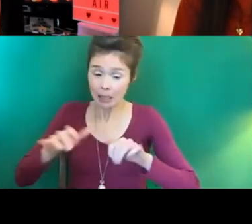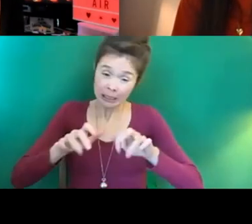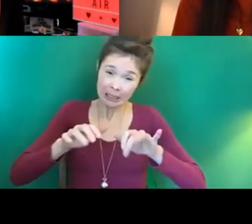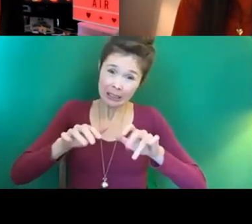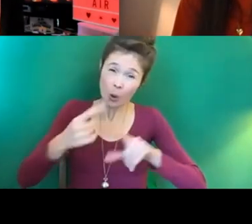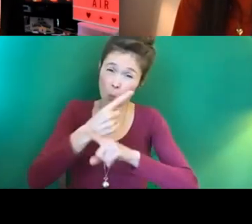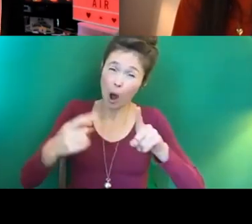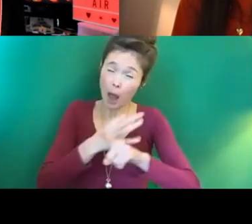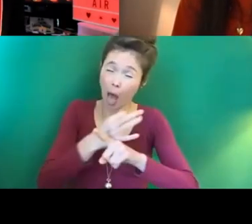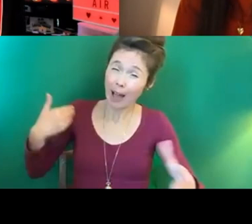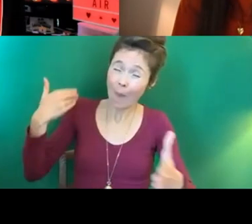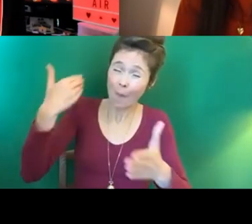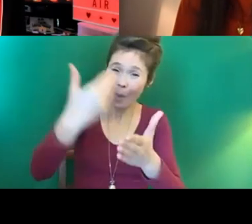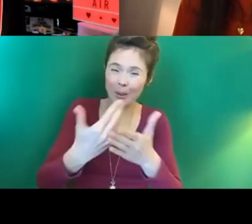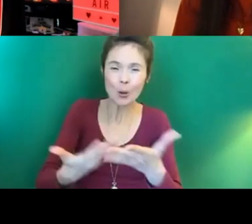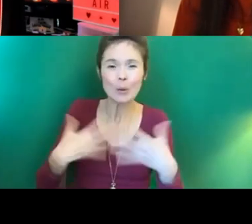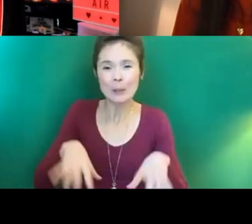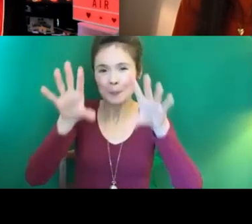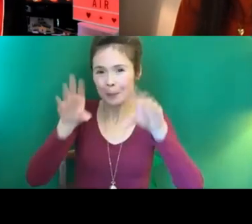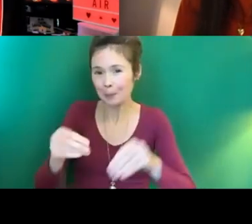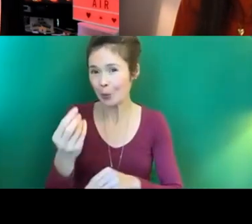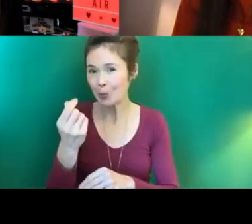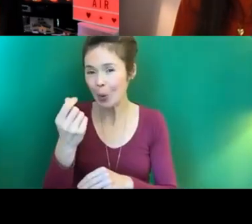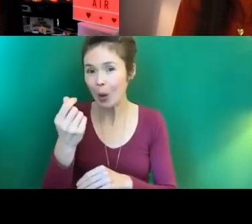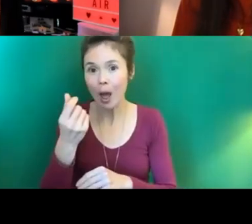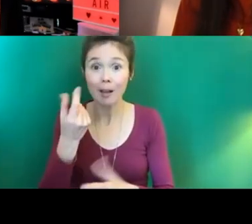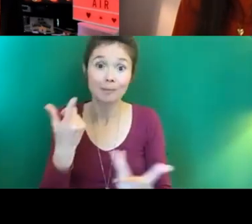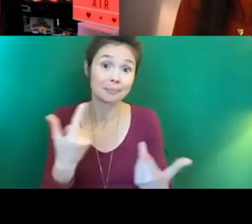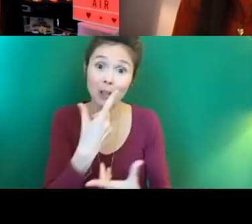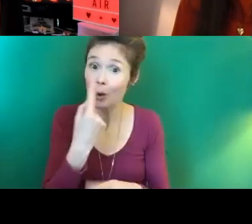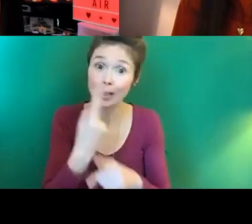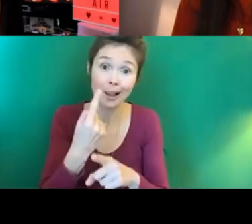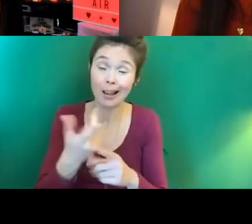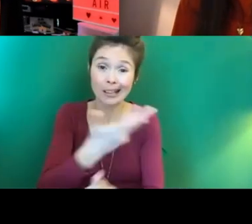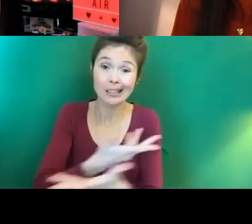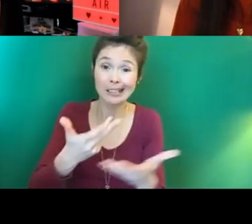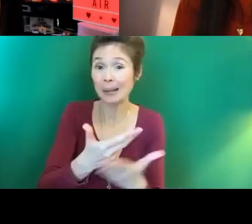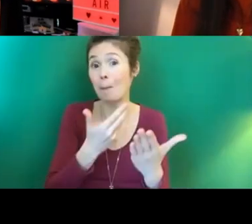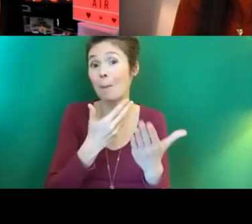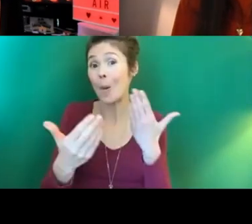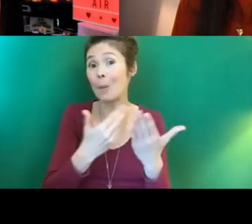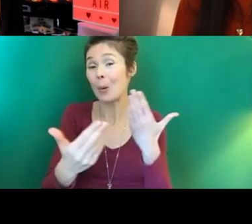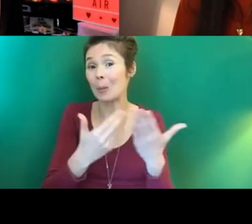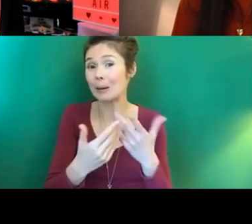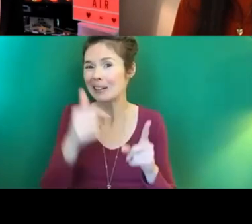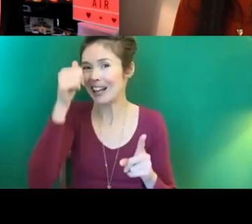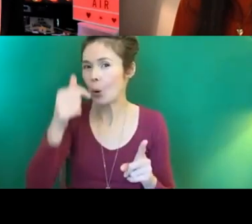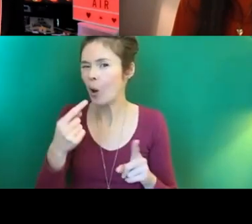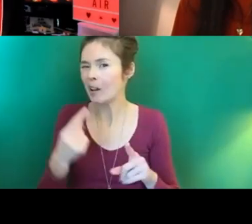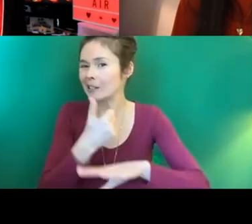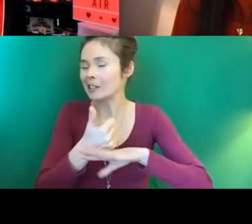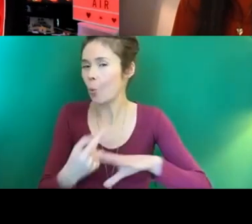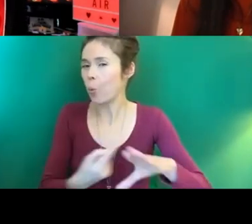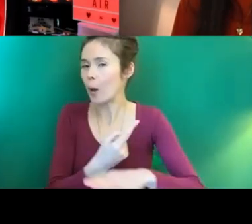half, so we do need to wrap things up. I realised we could have gone on a lot longer, and it was a bit risky to go for the hour, but I kind of